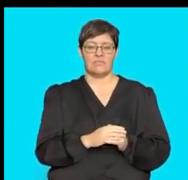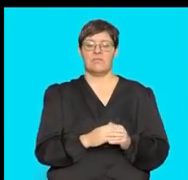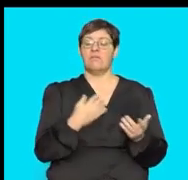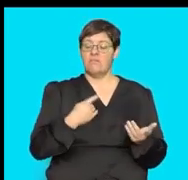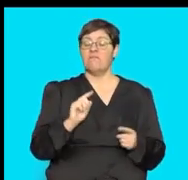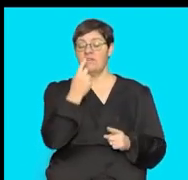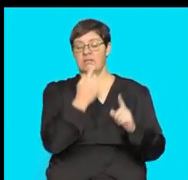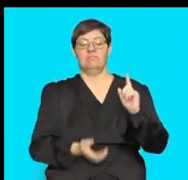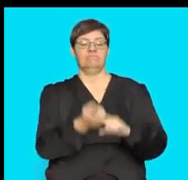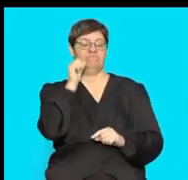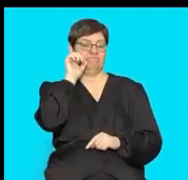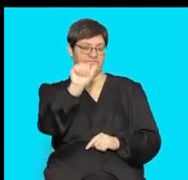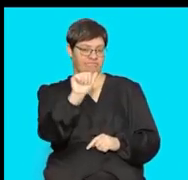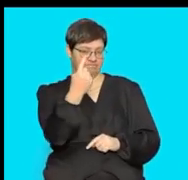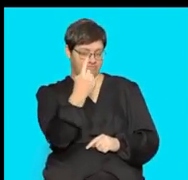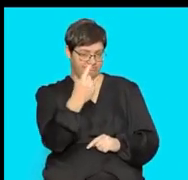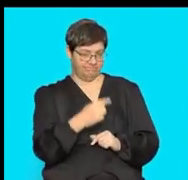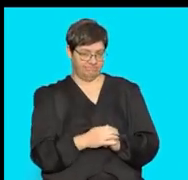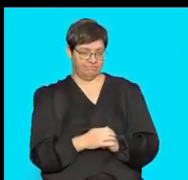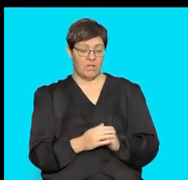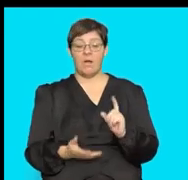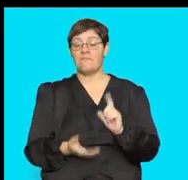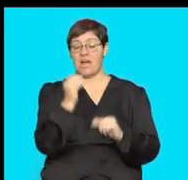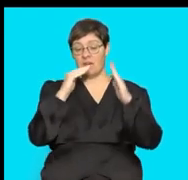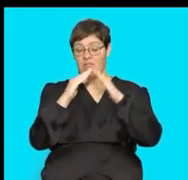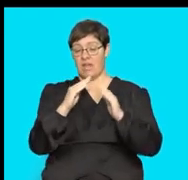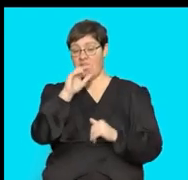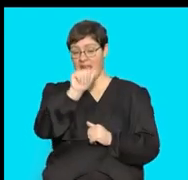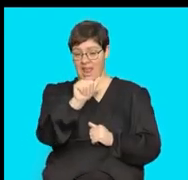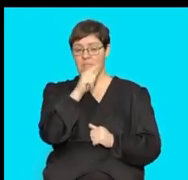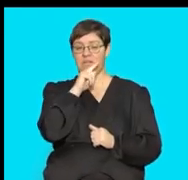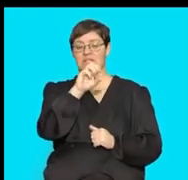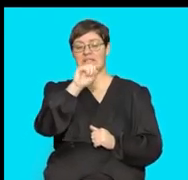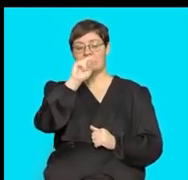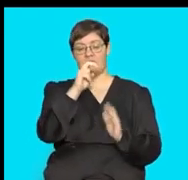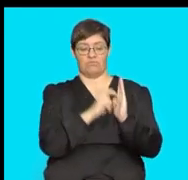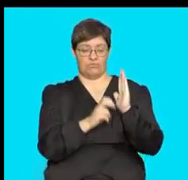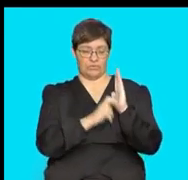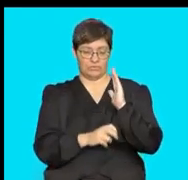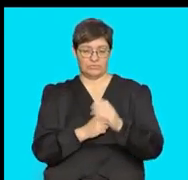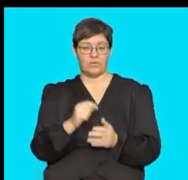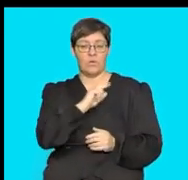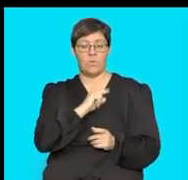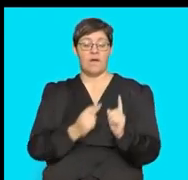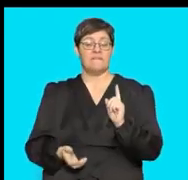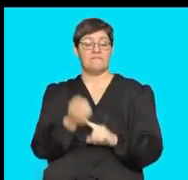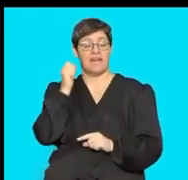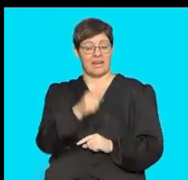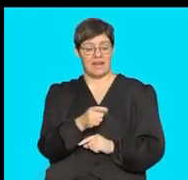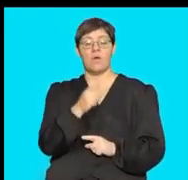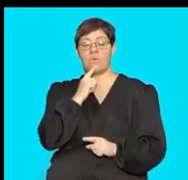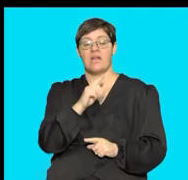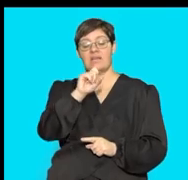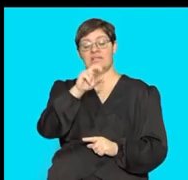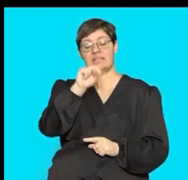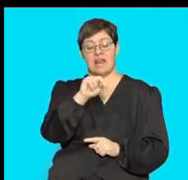So let's first find A. Now remember, when we're finding A, we've got to be using the sine rule. So again, because we're finding A, we're going to